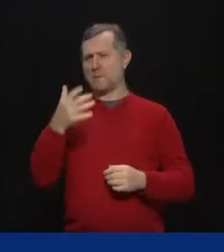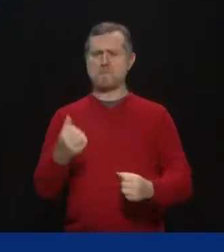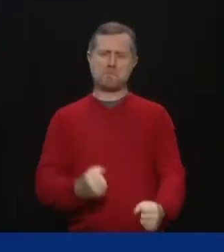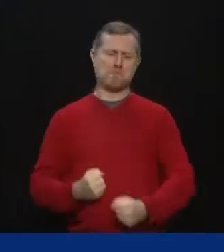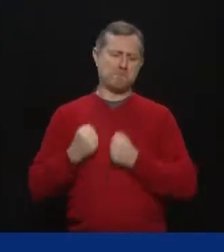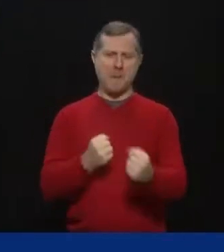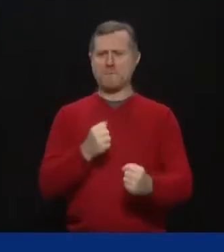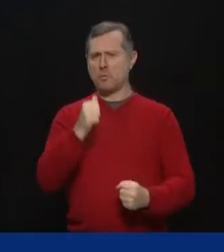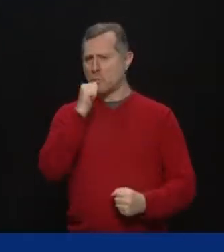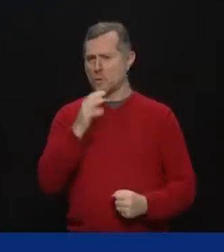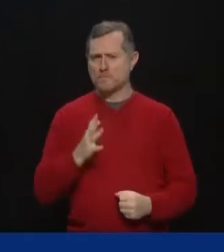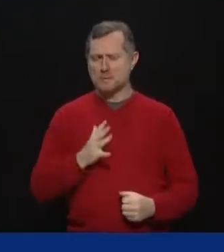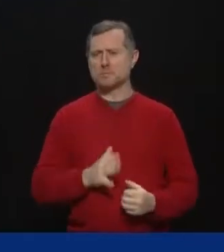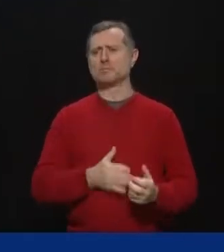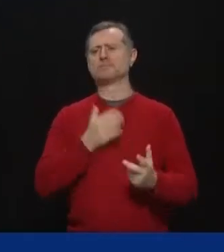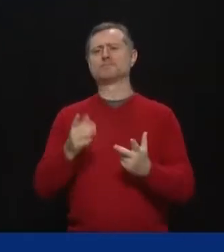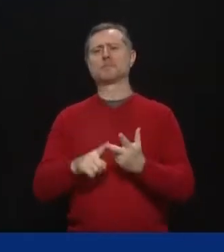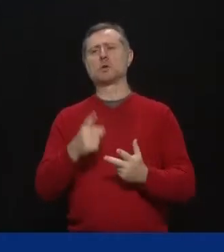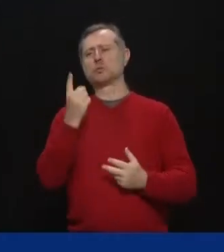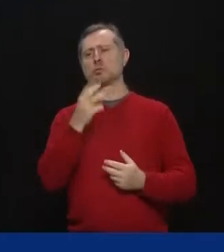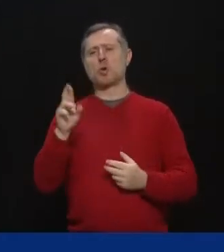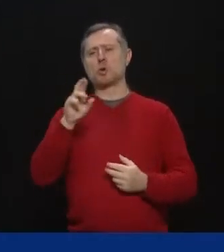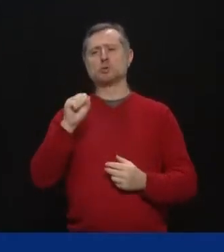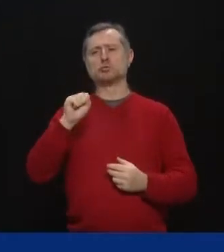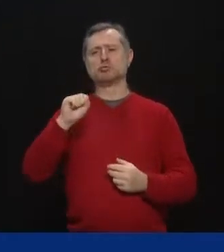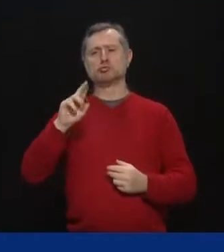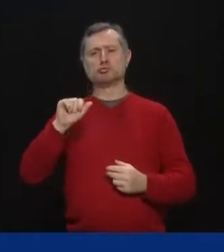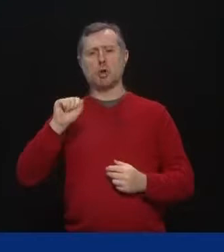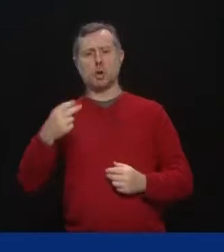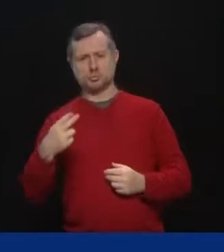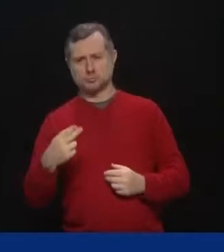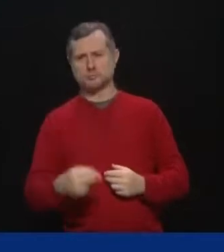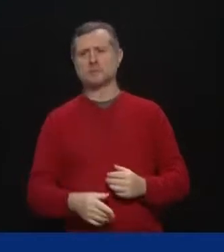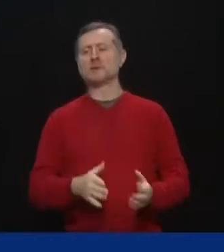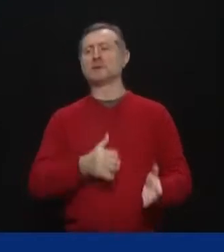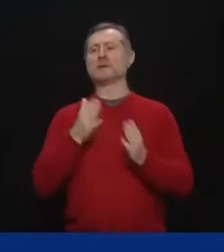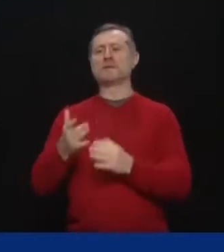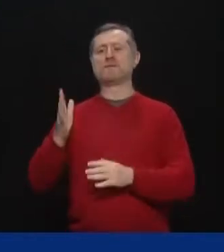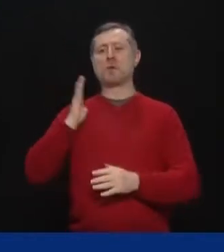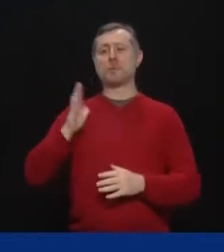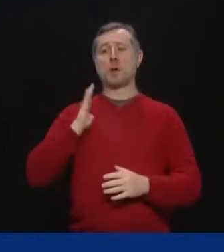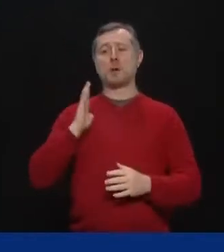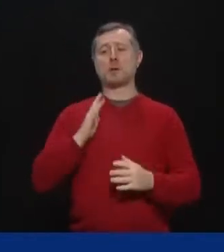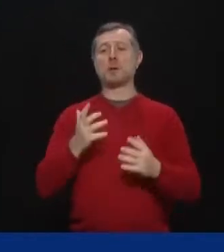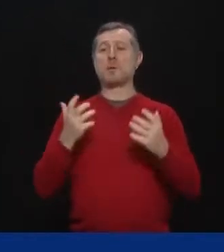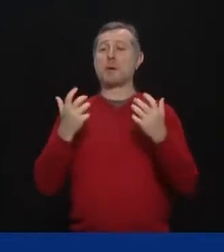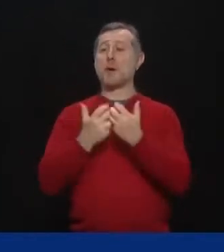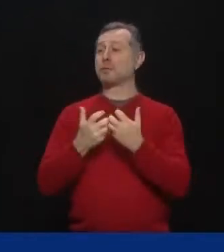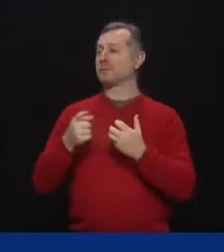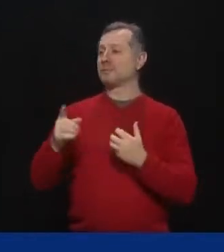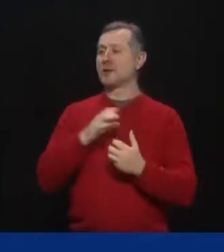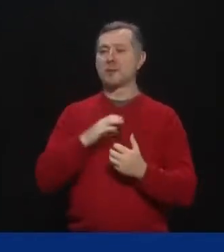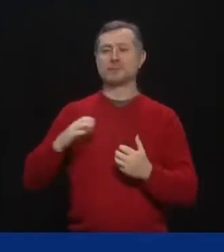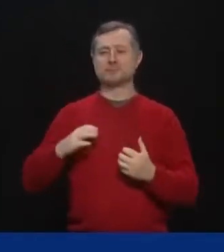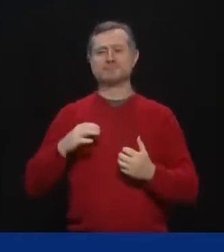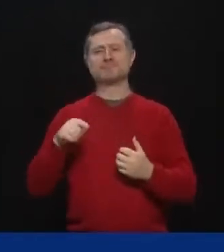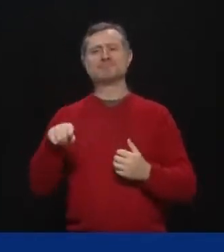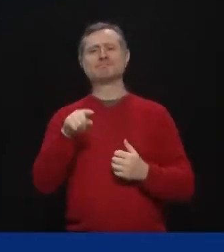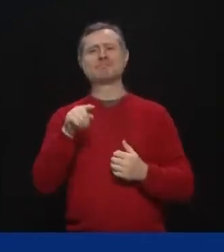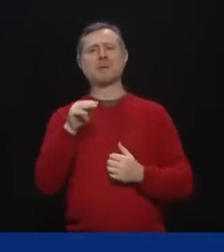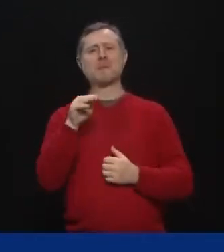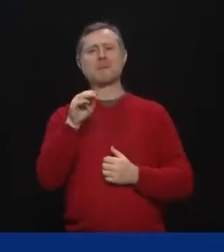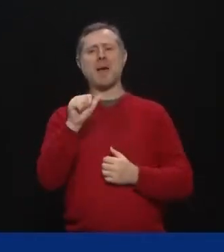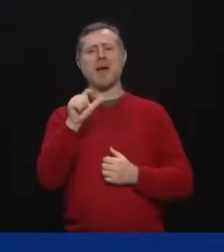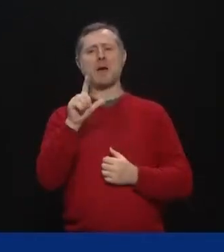to working with her. Dr. Mira Shah will be speaking. My former roommate in Congress and dear friend, Congressman Carolyn Maloney, who